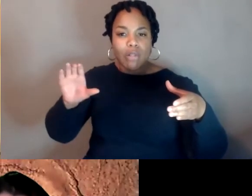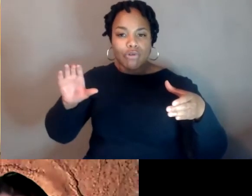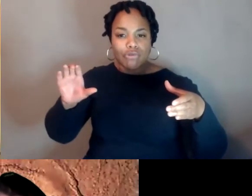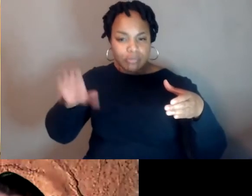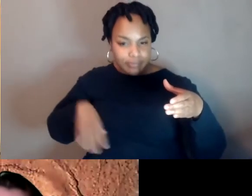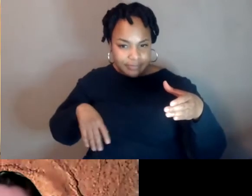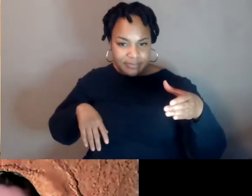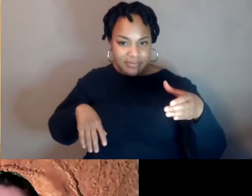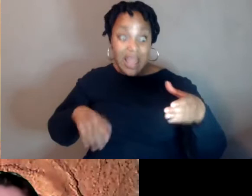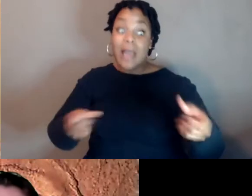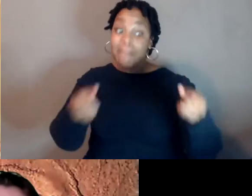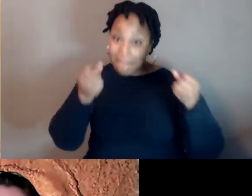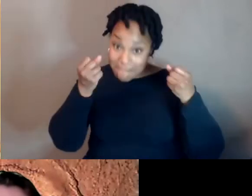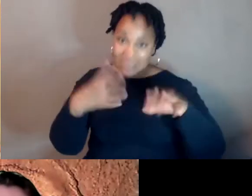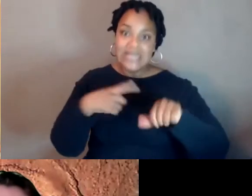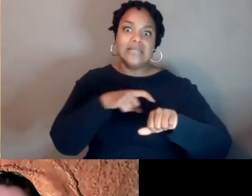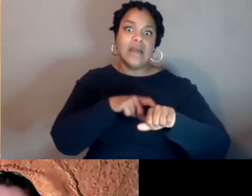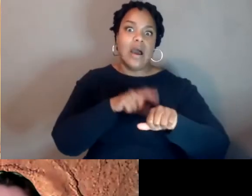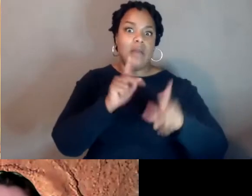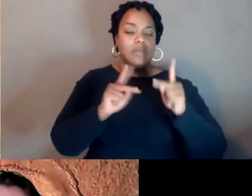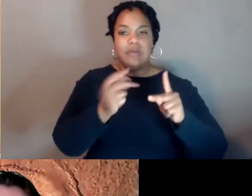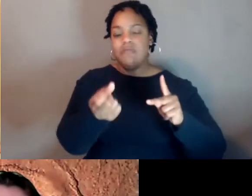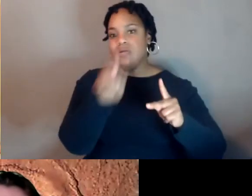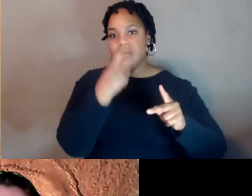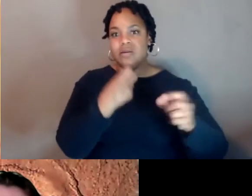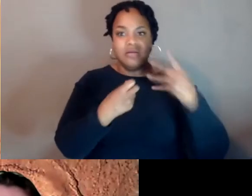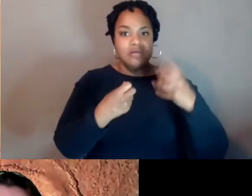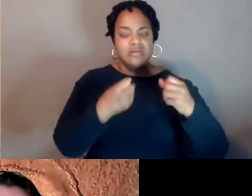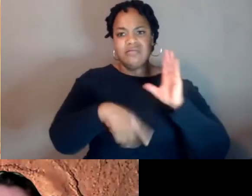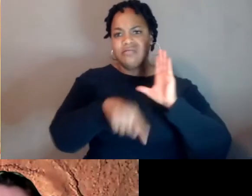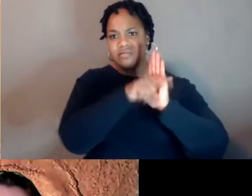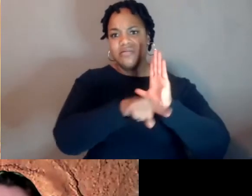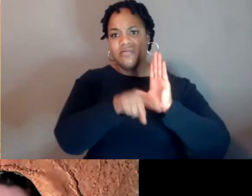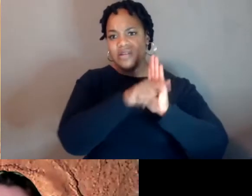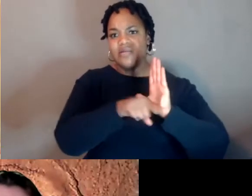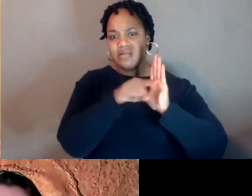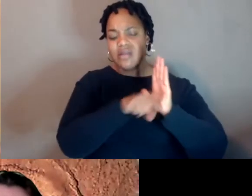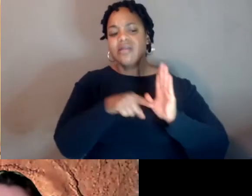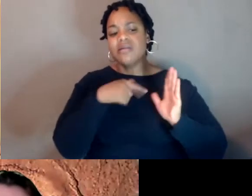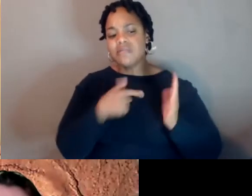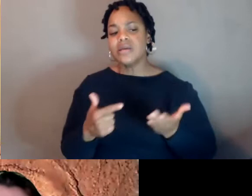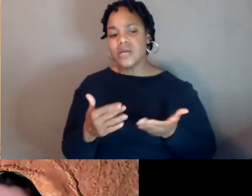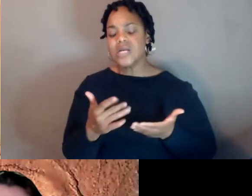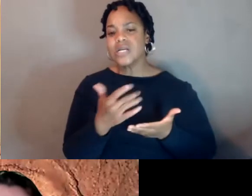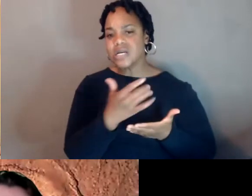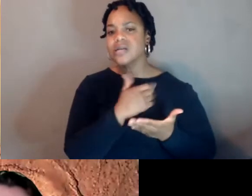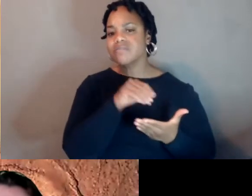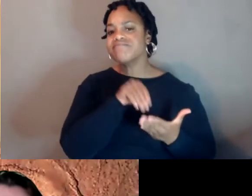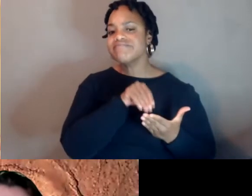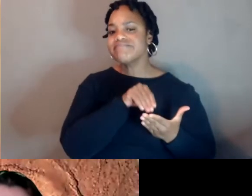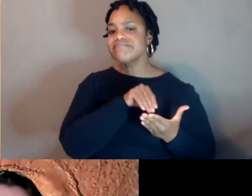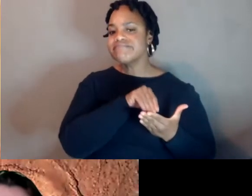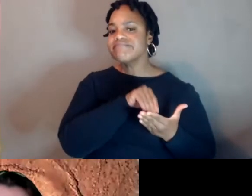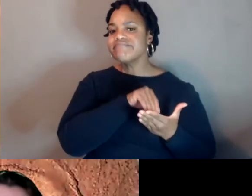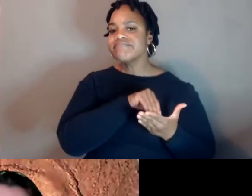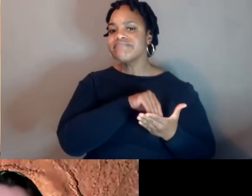I built case studies around those and used that knowledge to